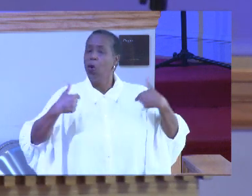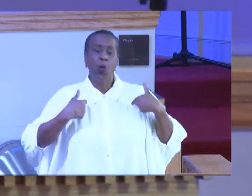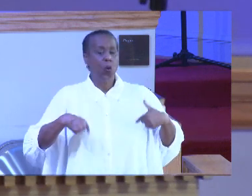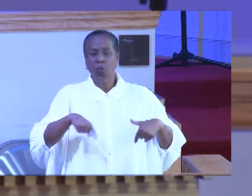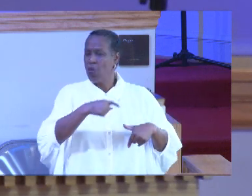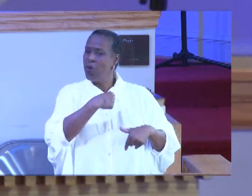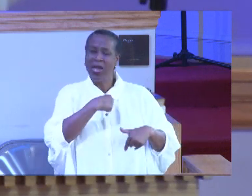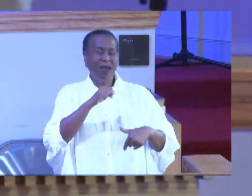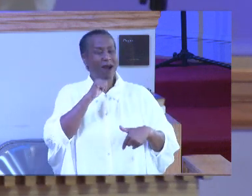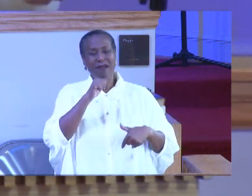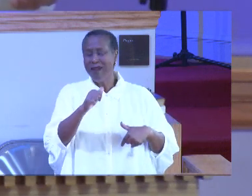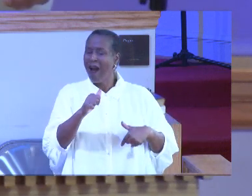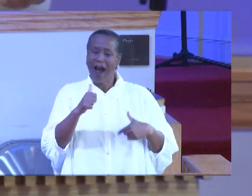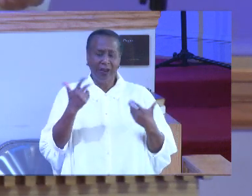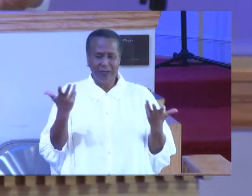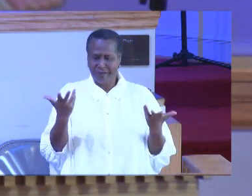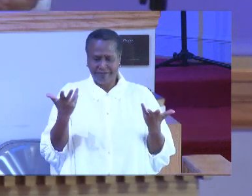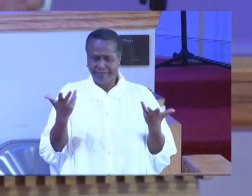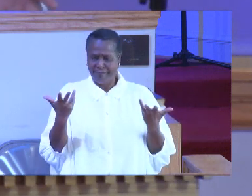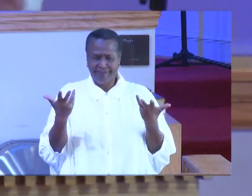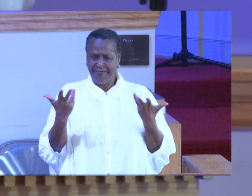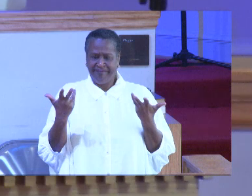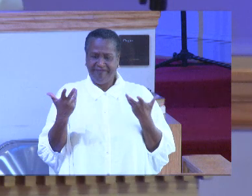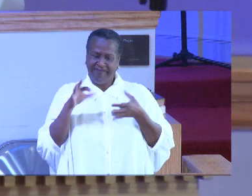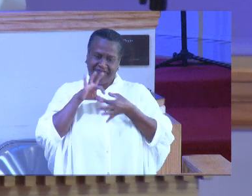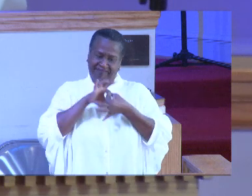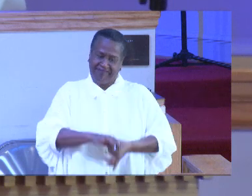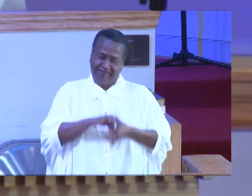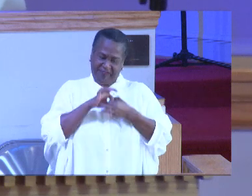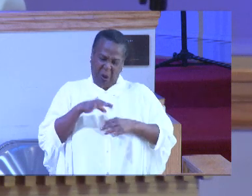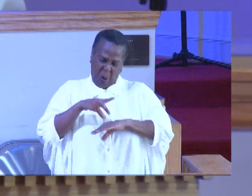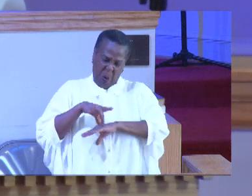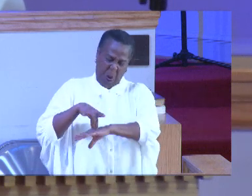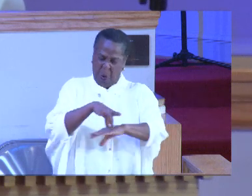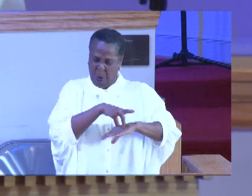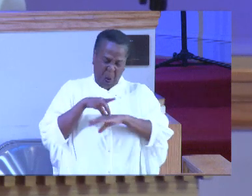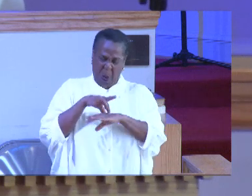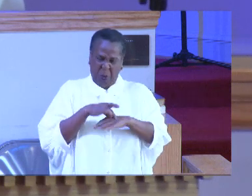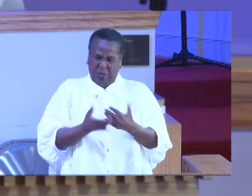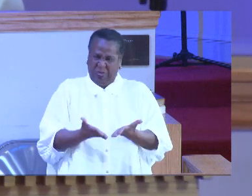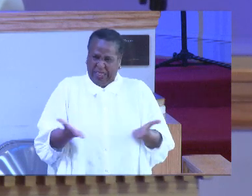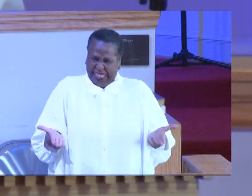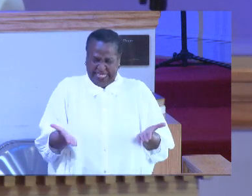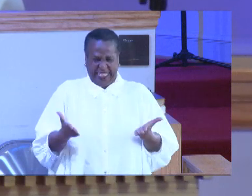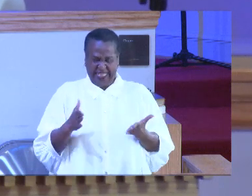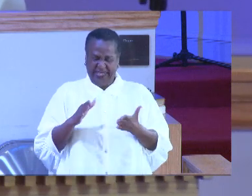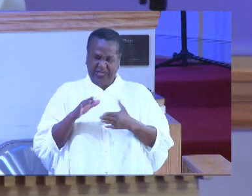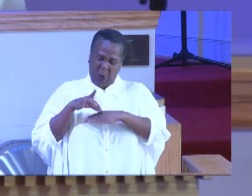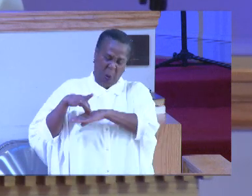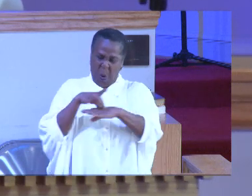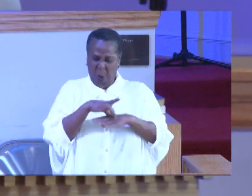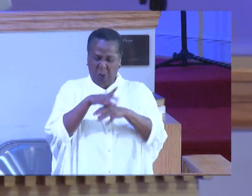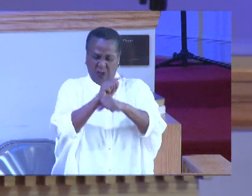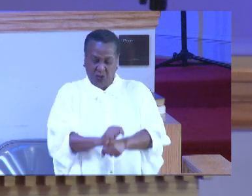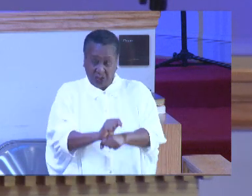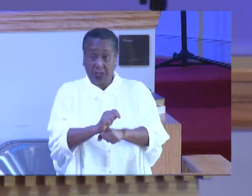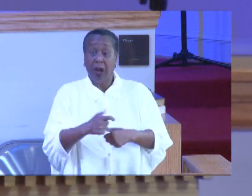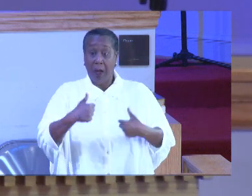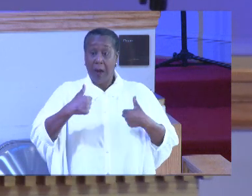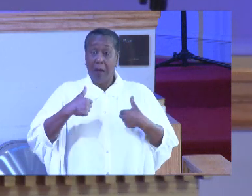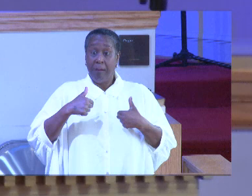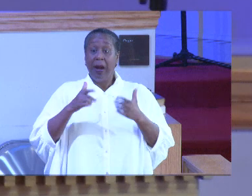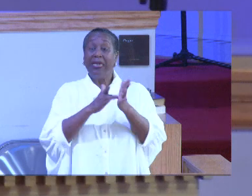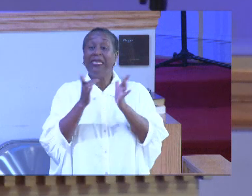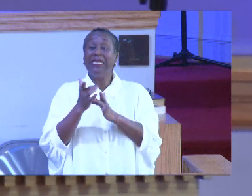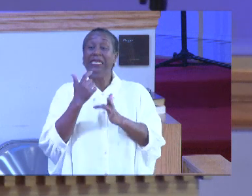longer bound by earthly familiar cords and traditions, but I'm going to